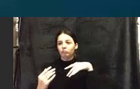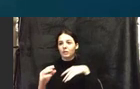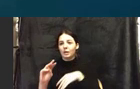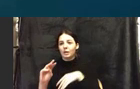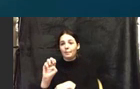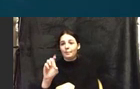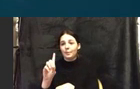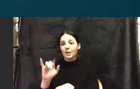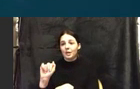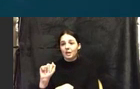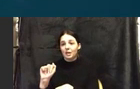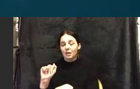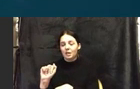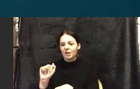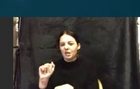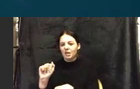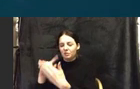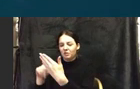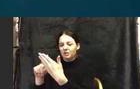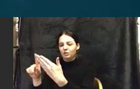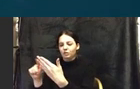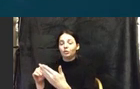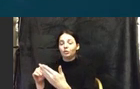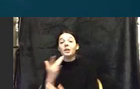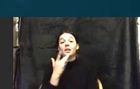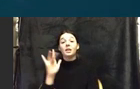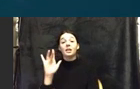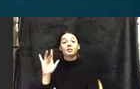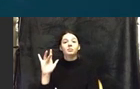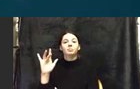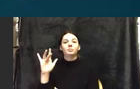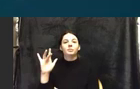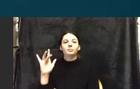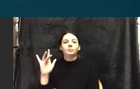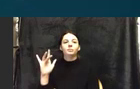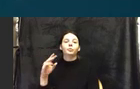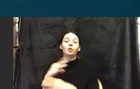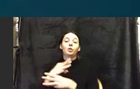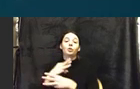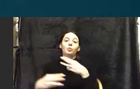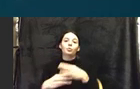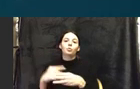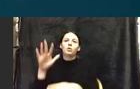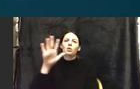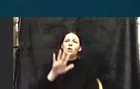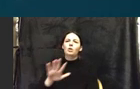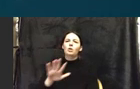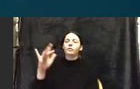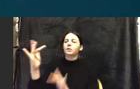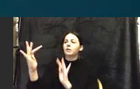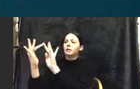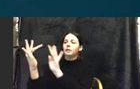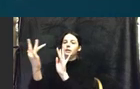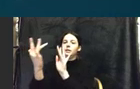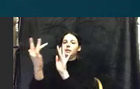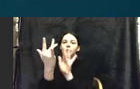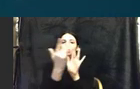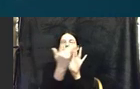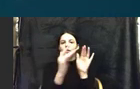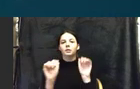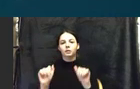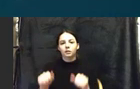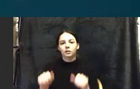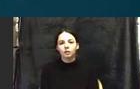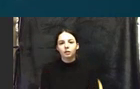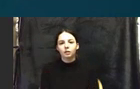where we can connect with people all over the world at the touch of a hand. You know, you pick up your phone and you can connect with someone on the other side